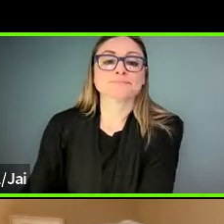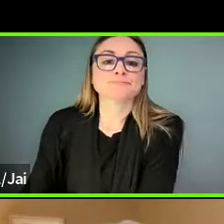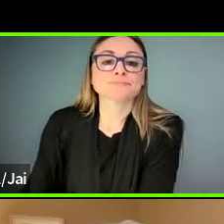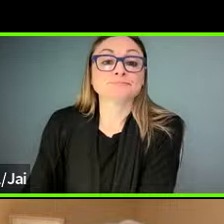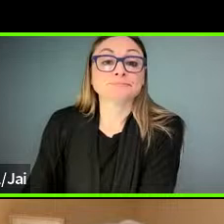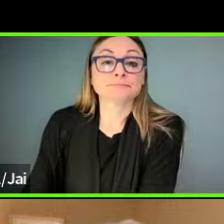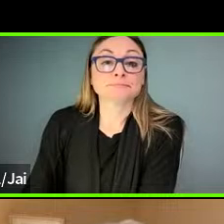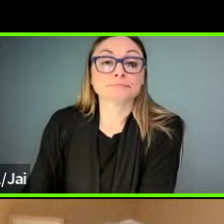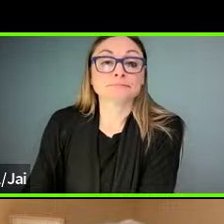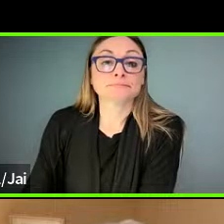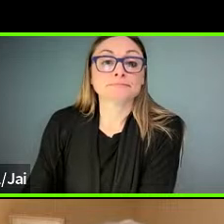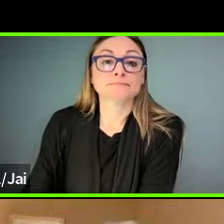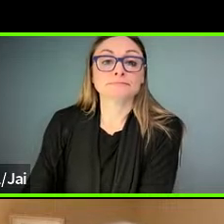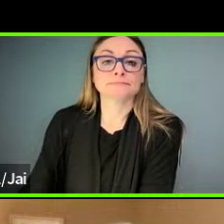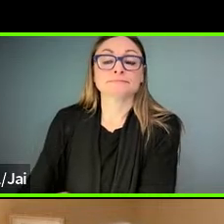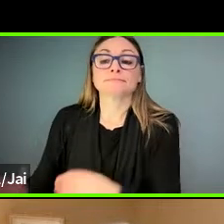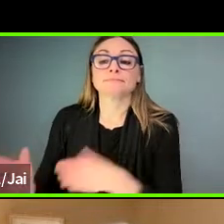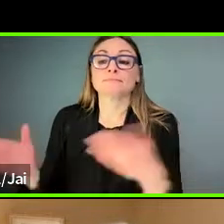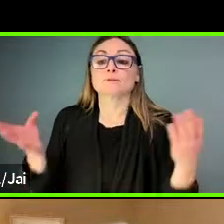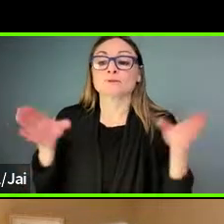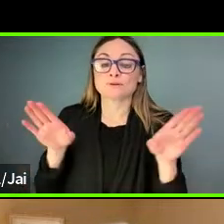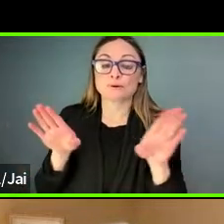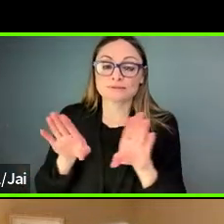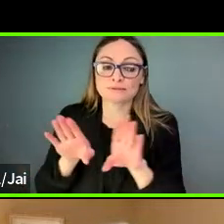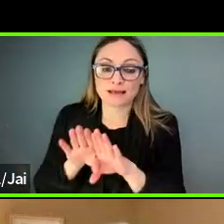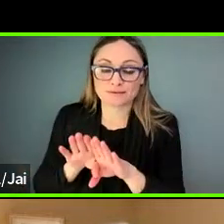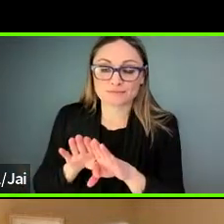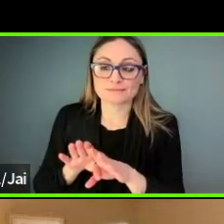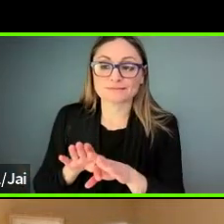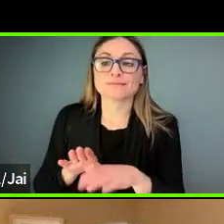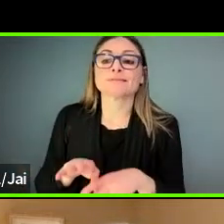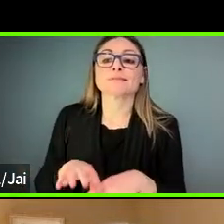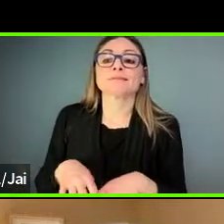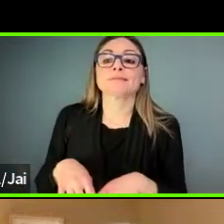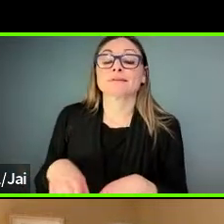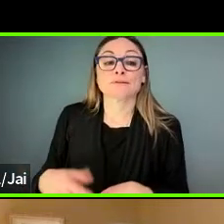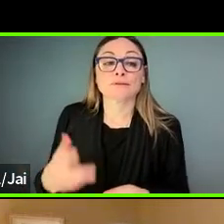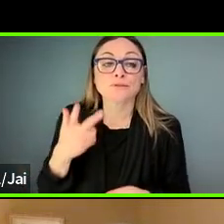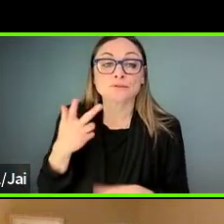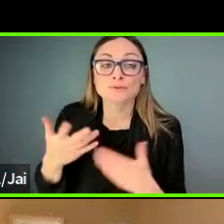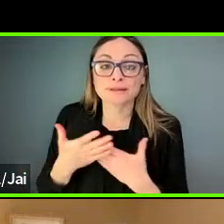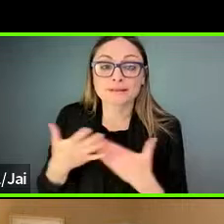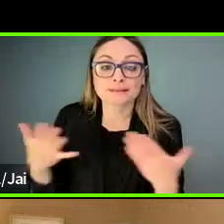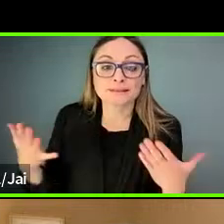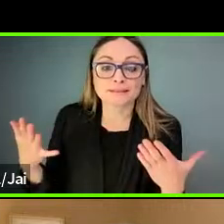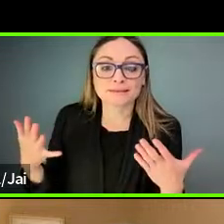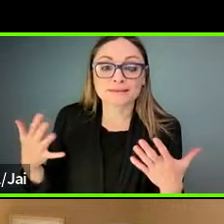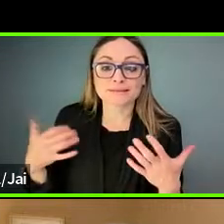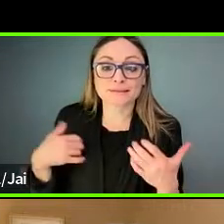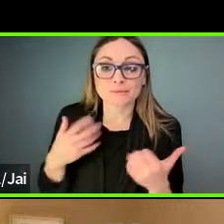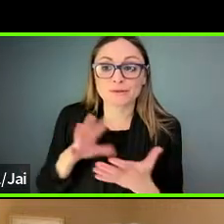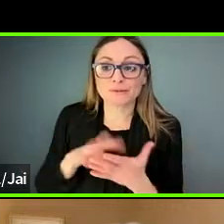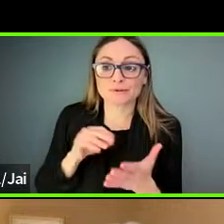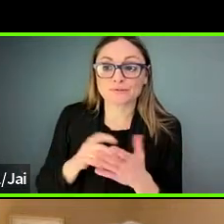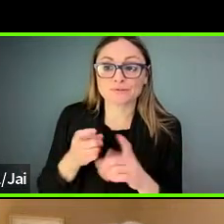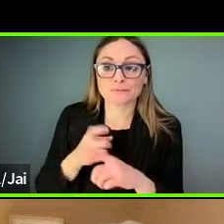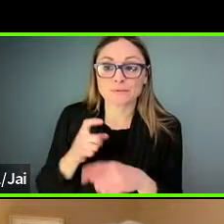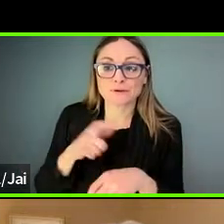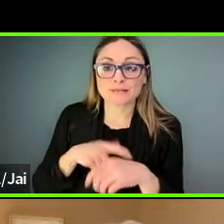So to close out in our usual fashion, 3 takeaways from our time together.